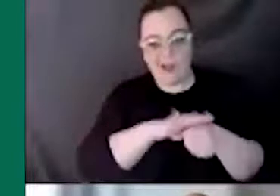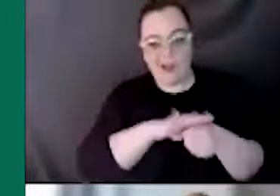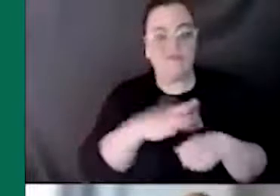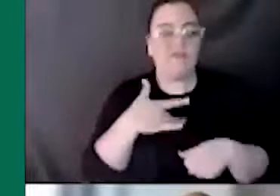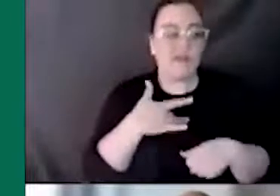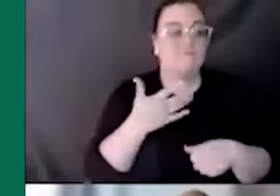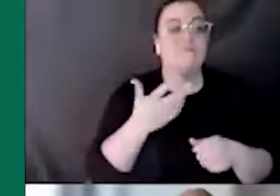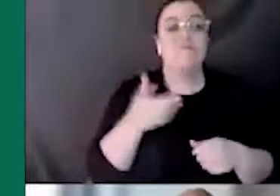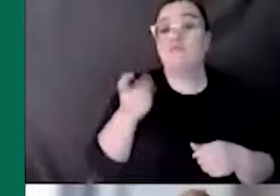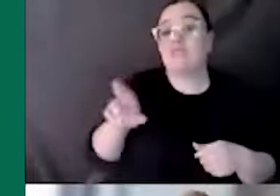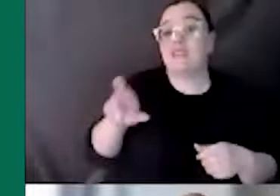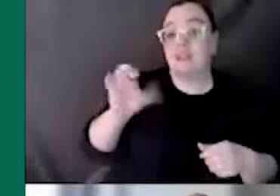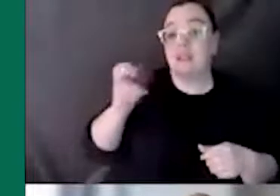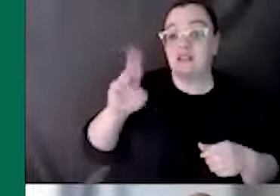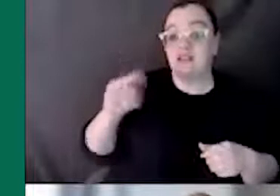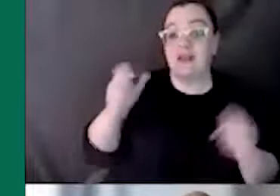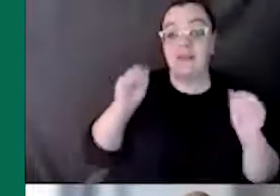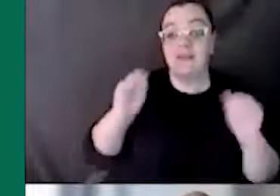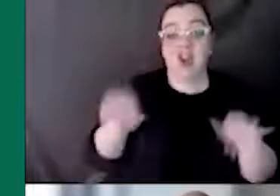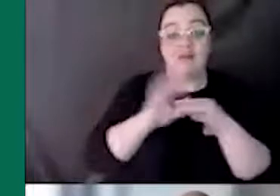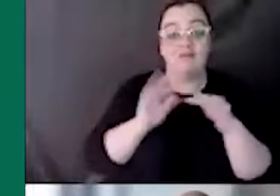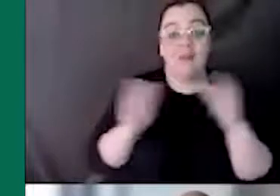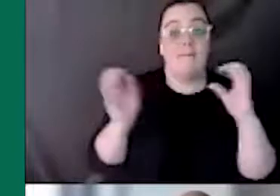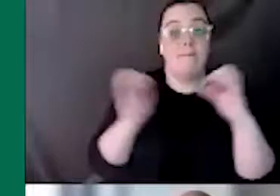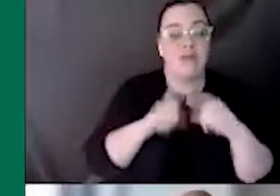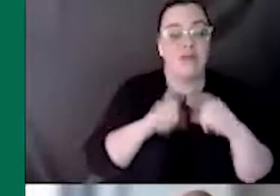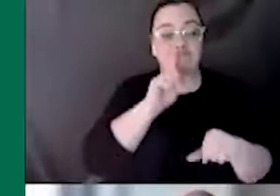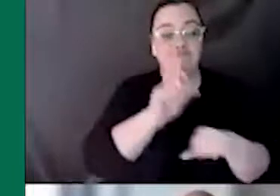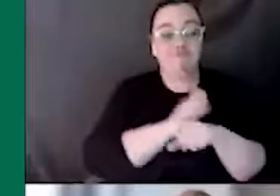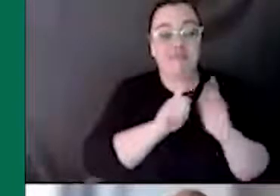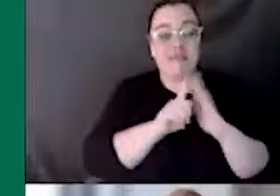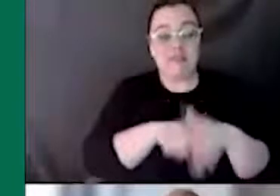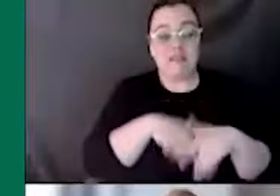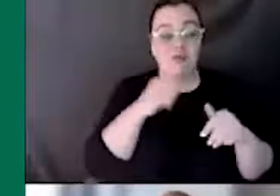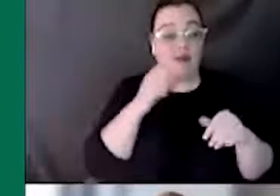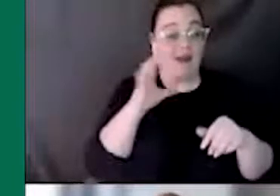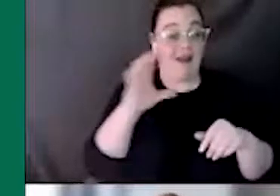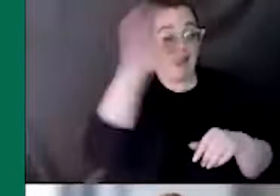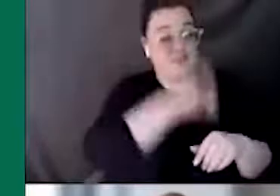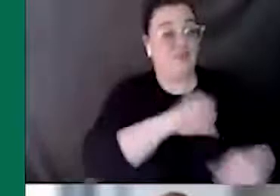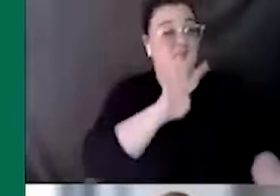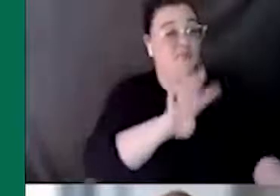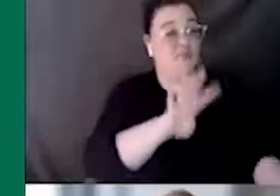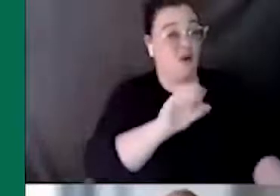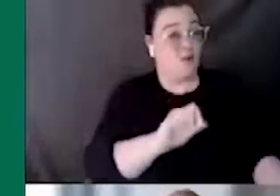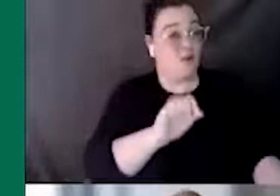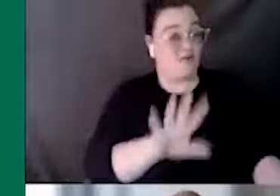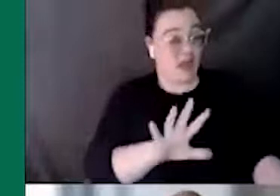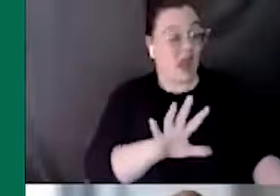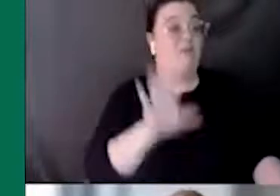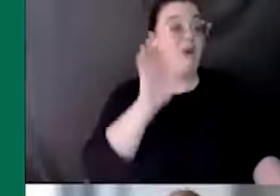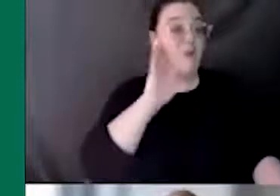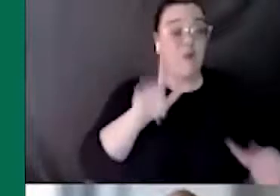Dr. Chung could talk more about this, but the initial estimate by the ShakeAlert system was 4.5, which would have been large enough to